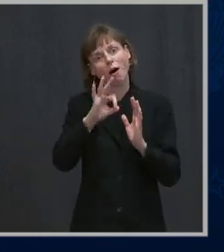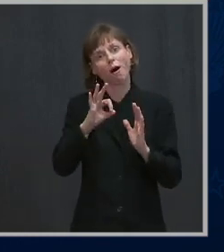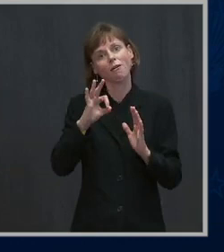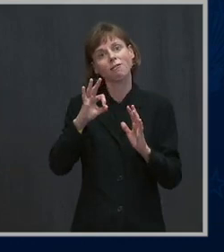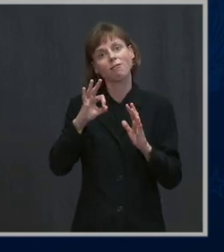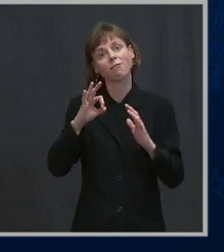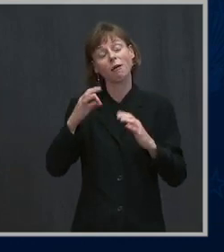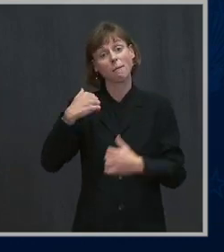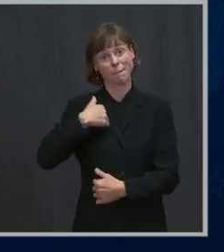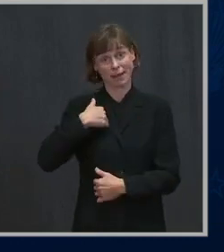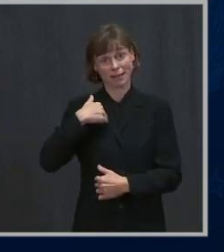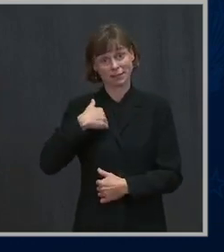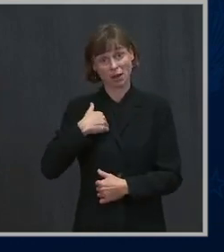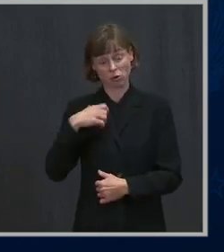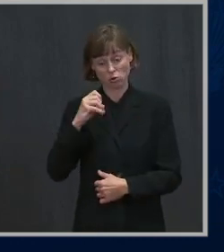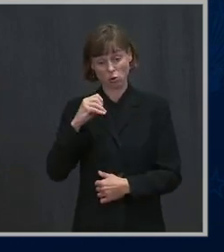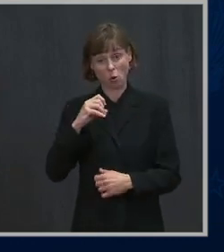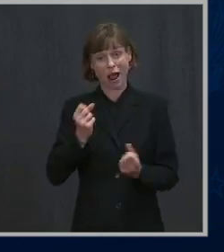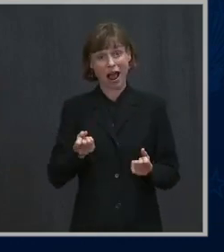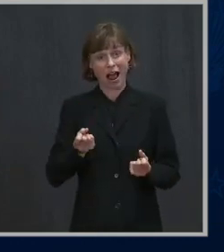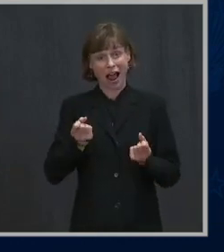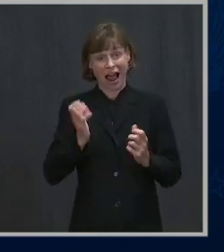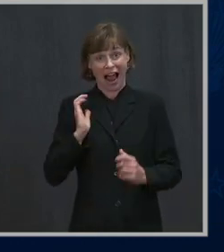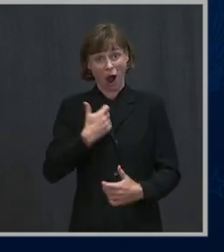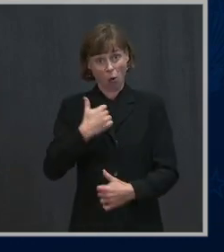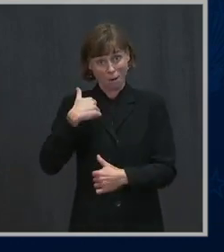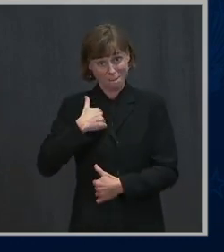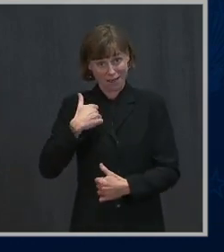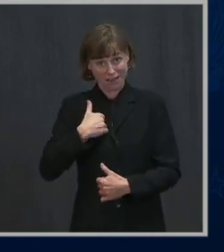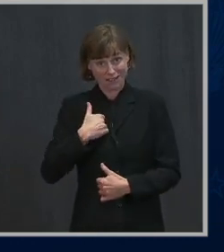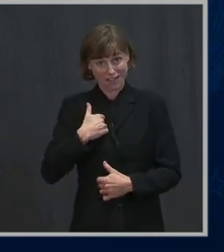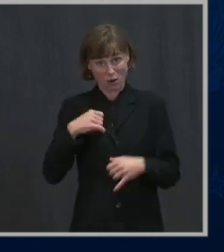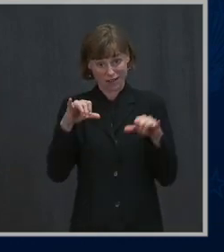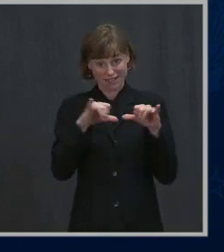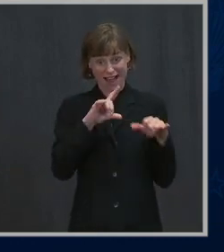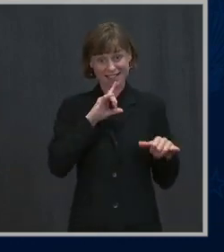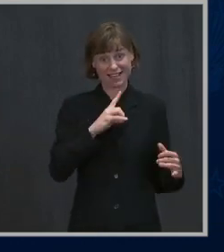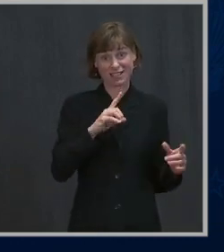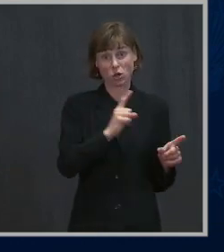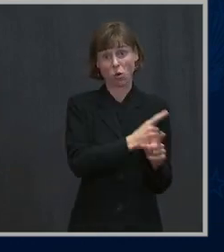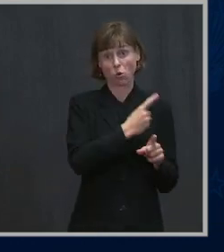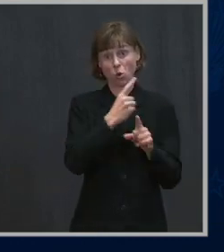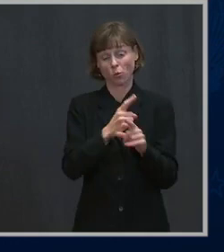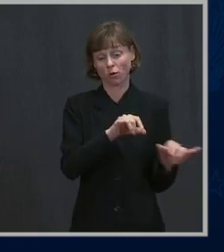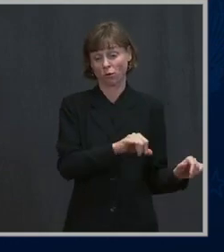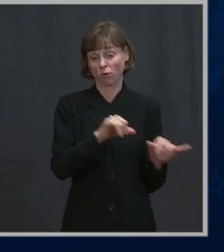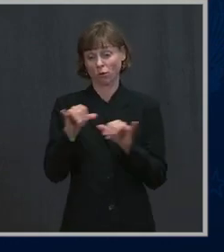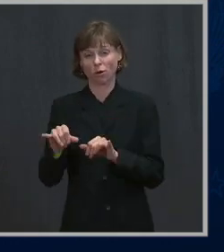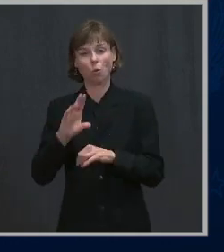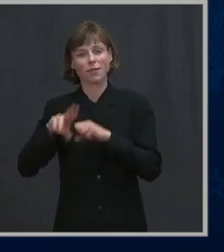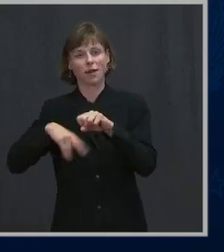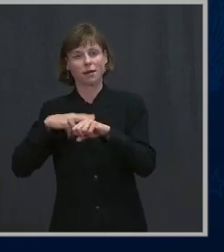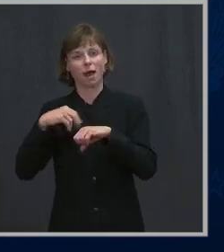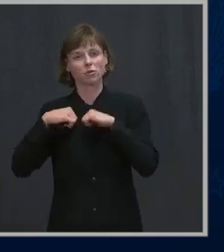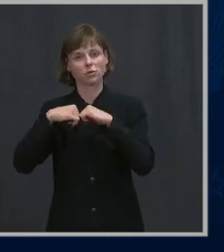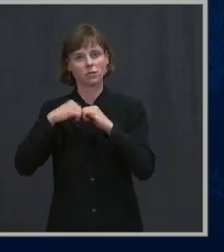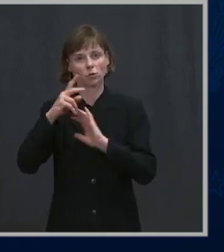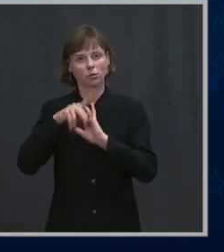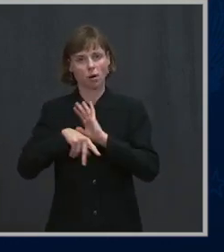so that our military footprint is appropriately aligned with our foreign policy and national security priorities